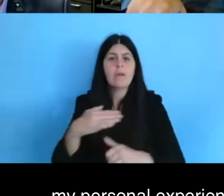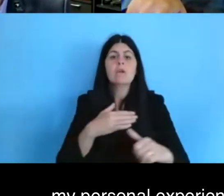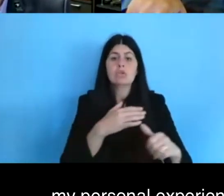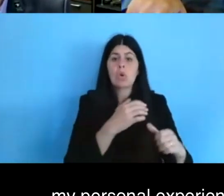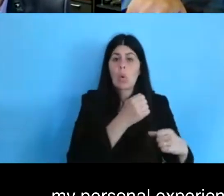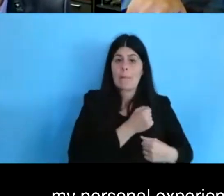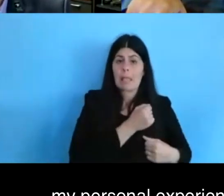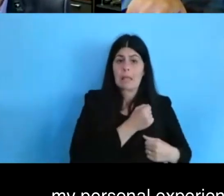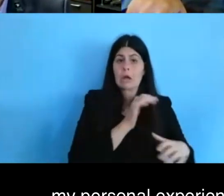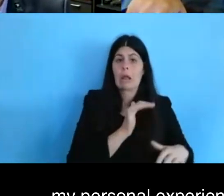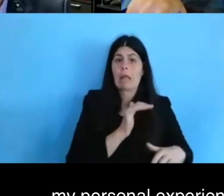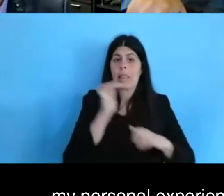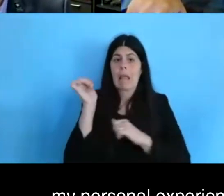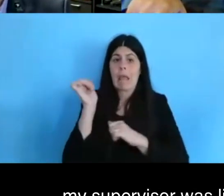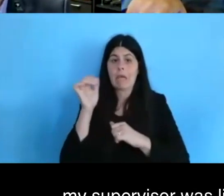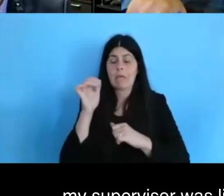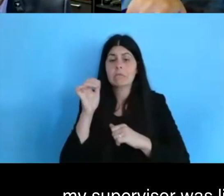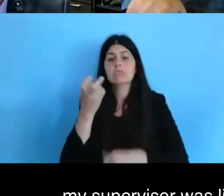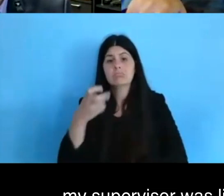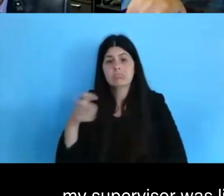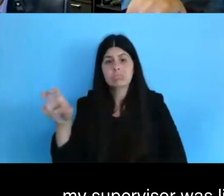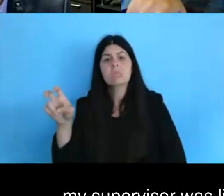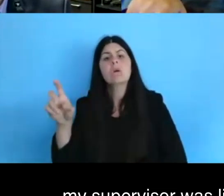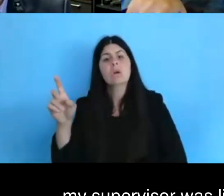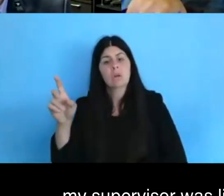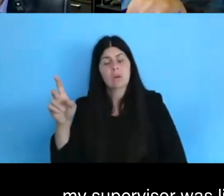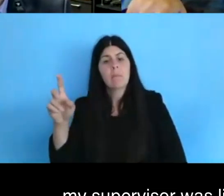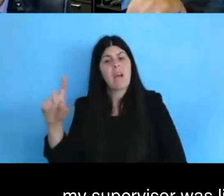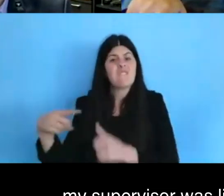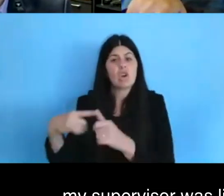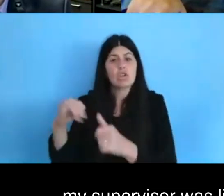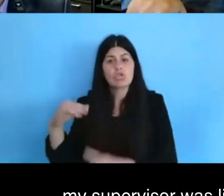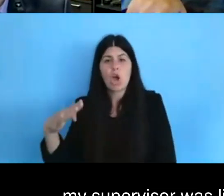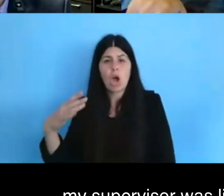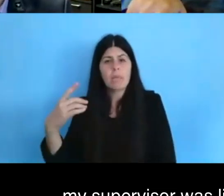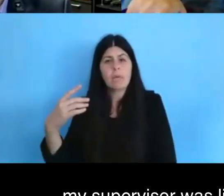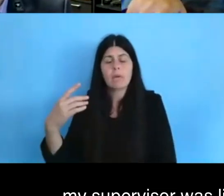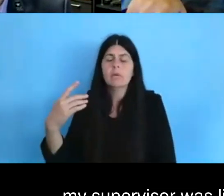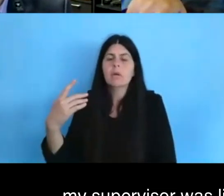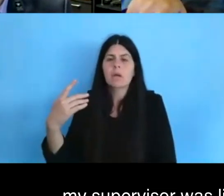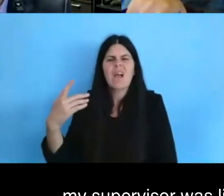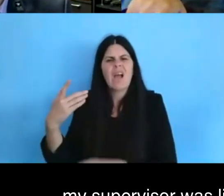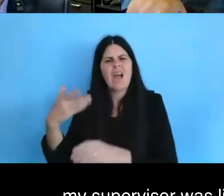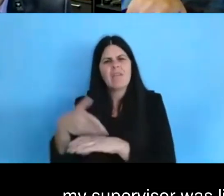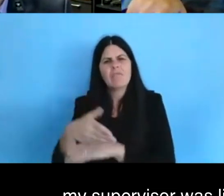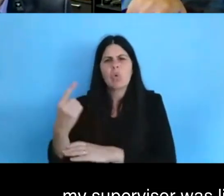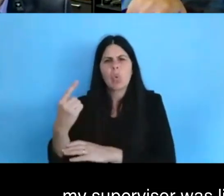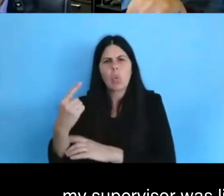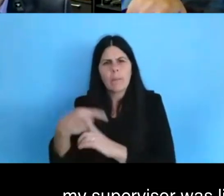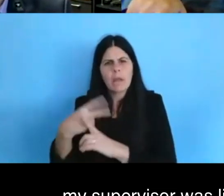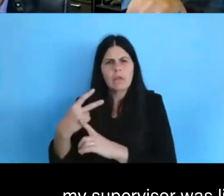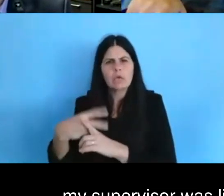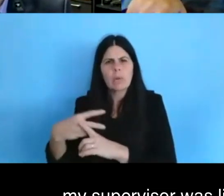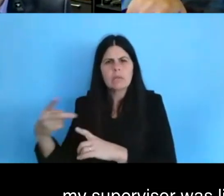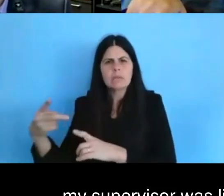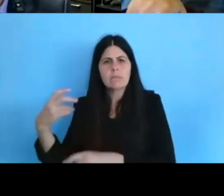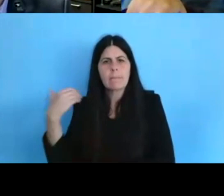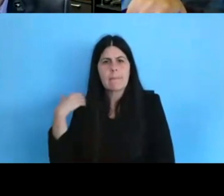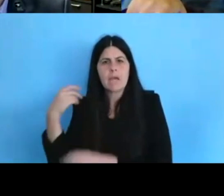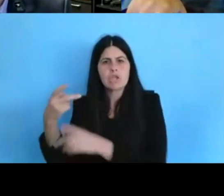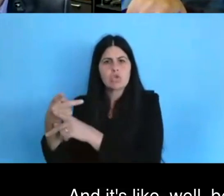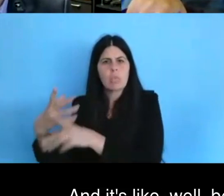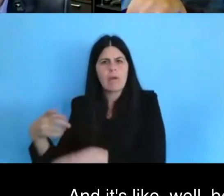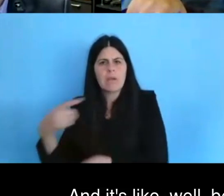military, after about a month or two, my supervisor was like, I don't understand you veterans. Why are you always looking for